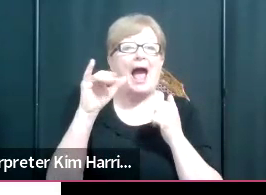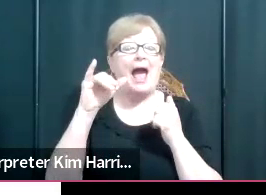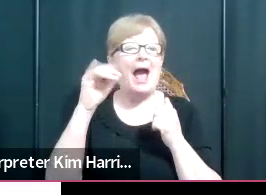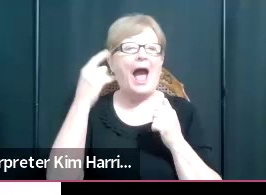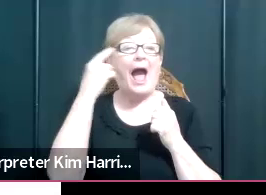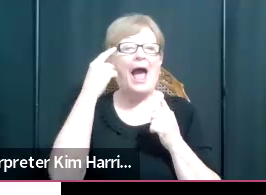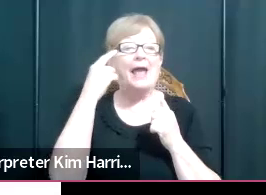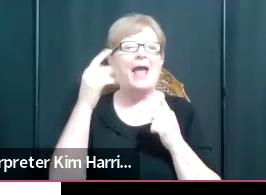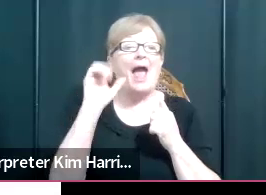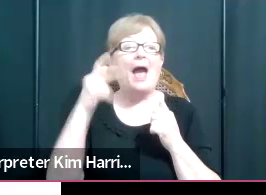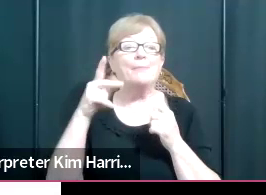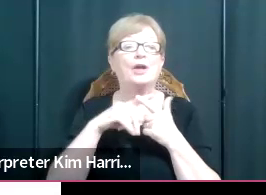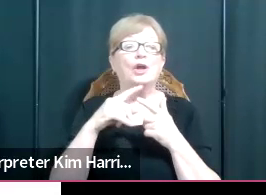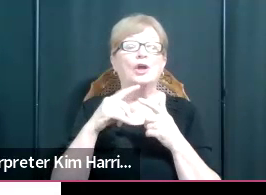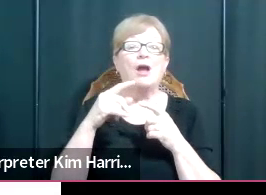artificial intelligence,